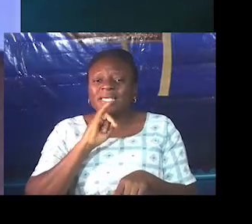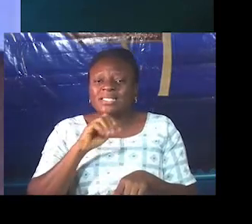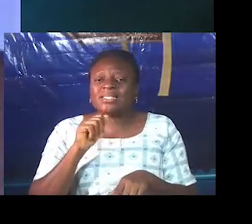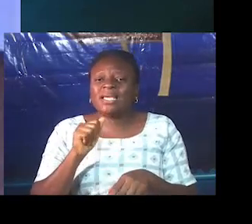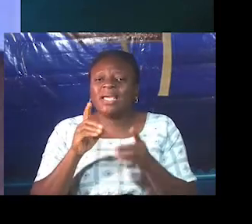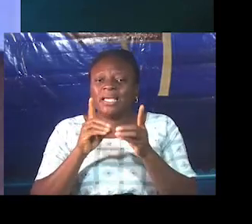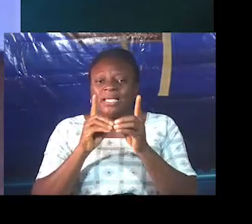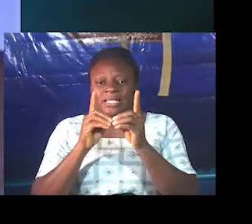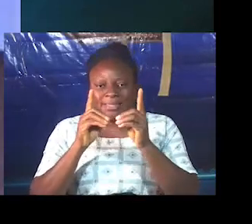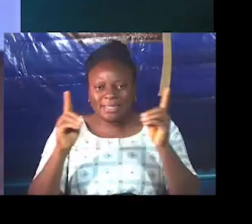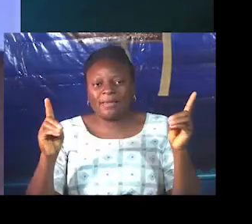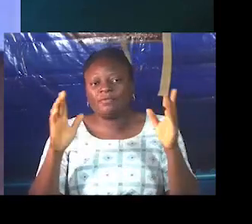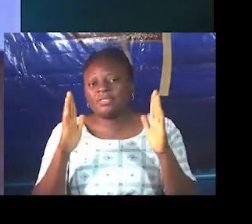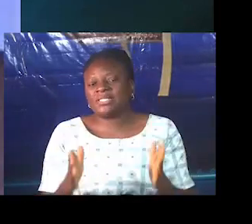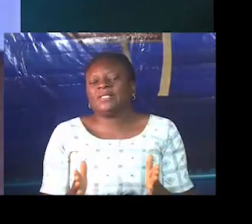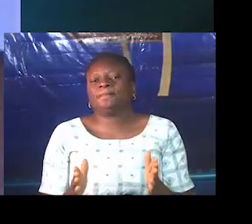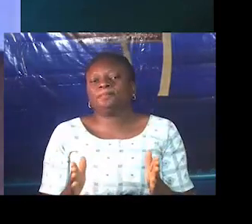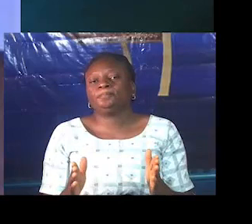command.